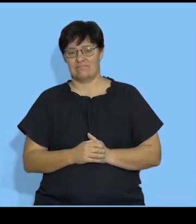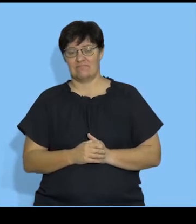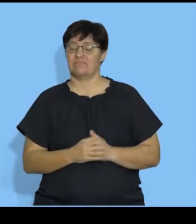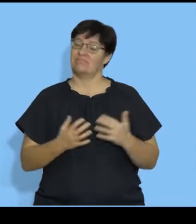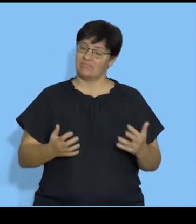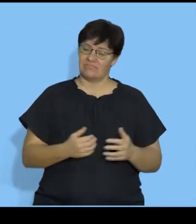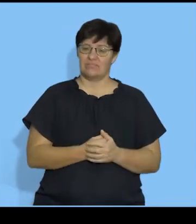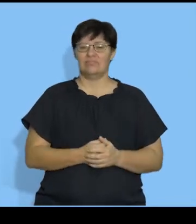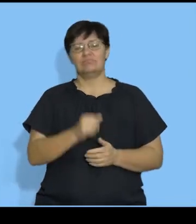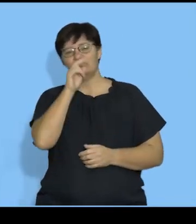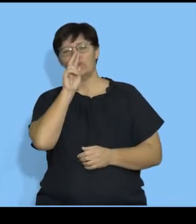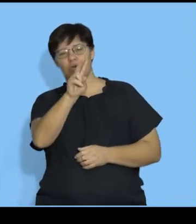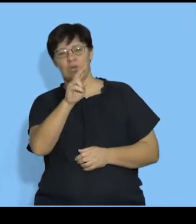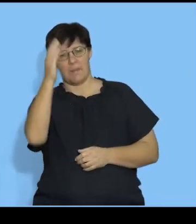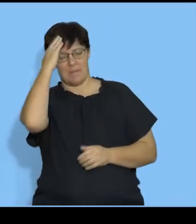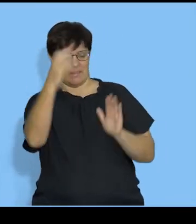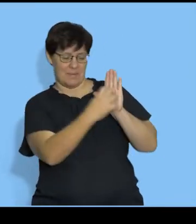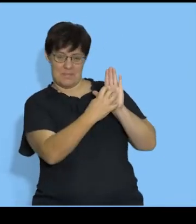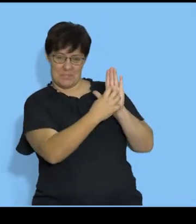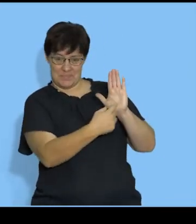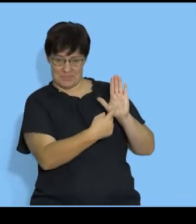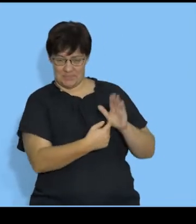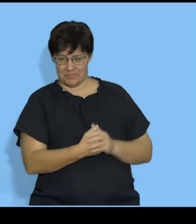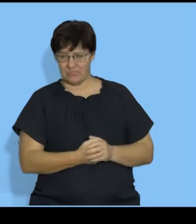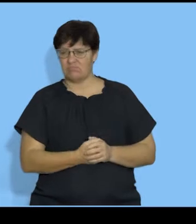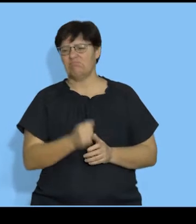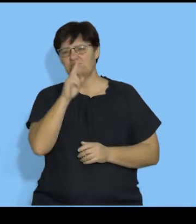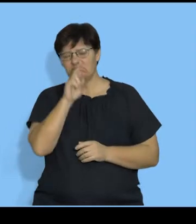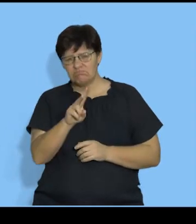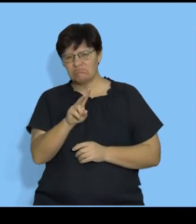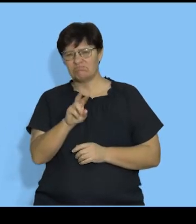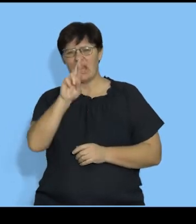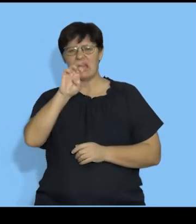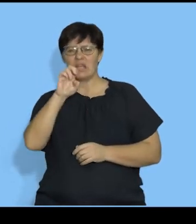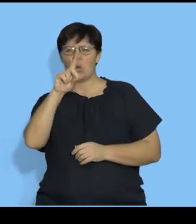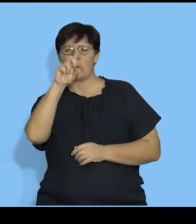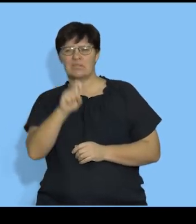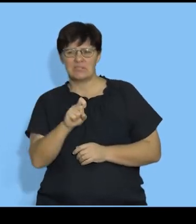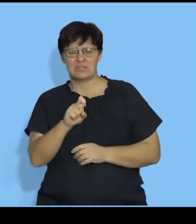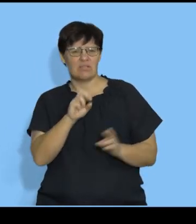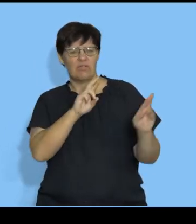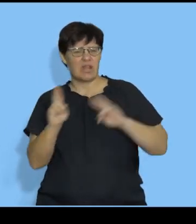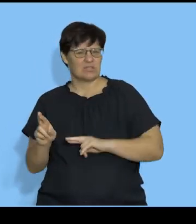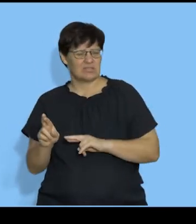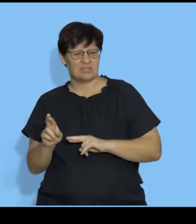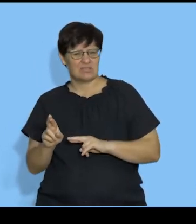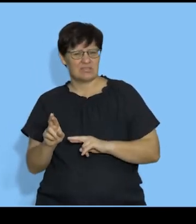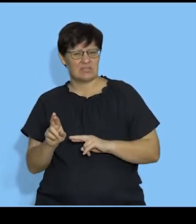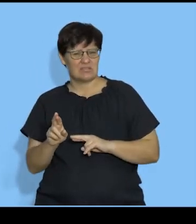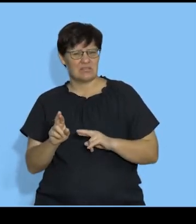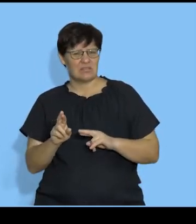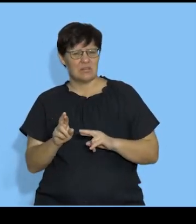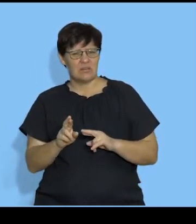Right, now let's look at the overview in terms of how redox reaction, or where exactly redox reactions actually